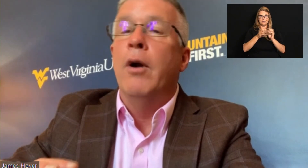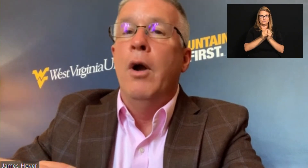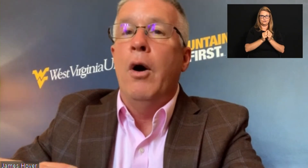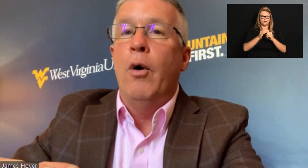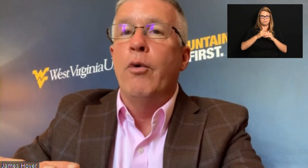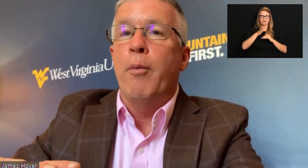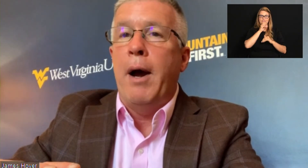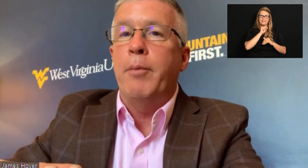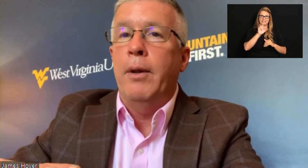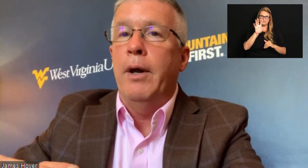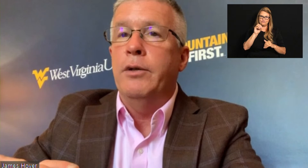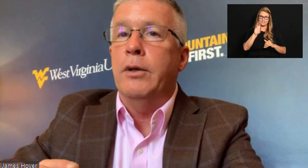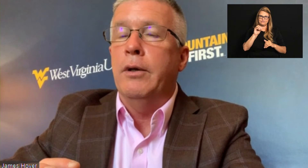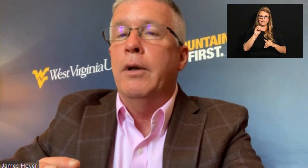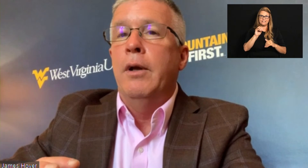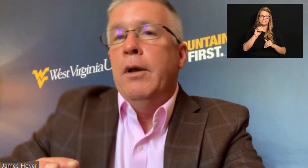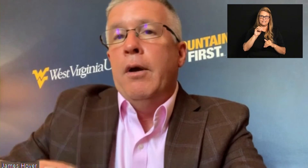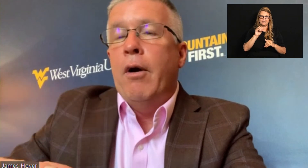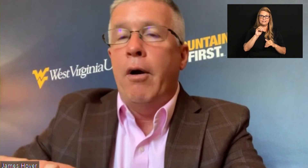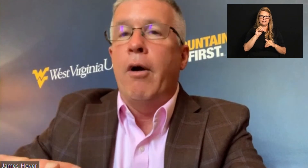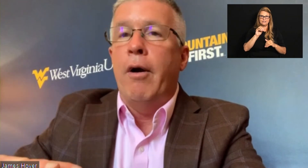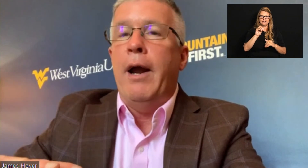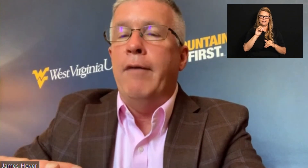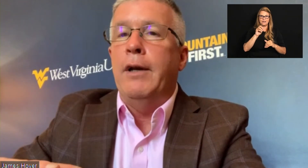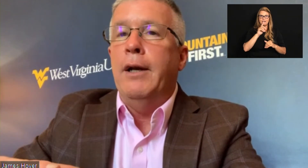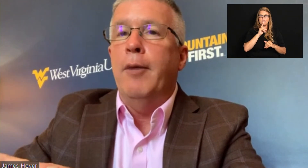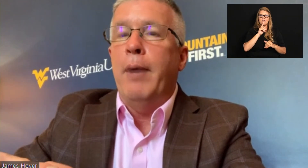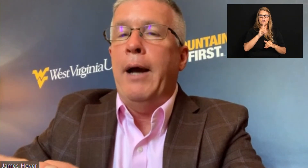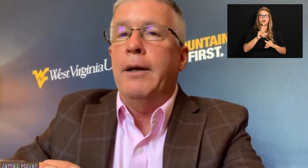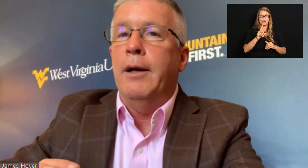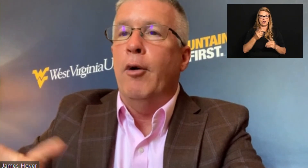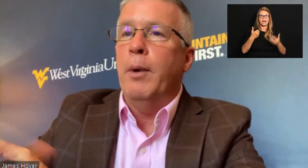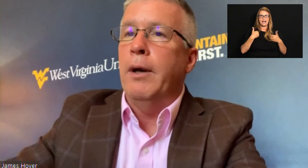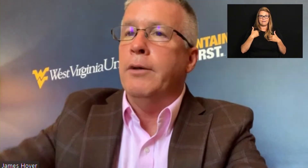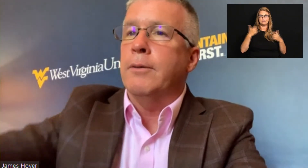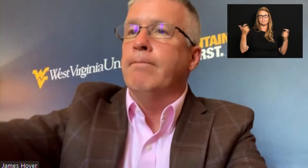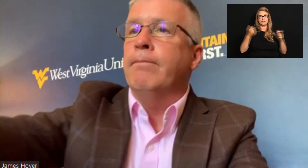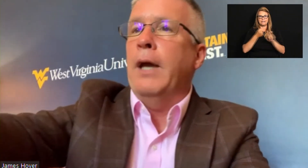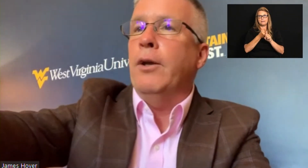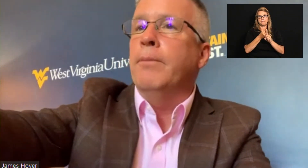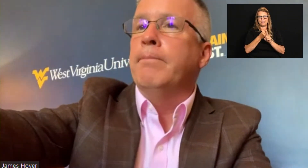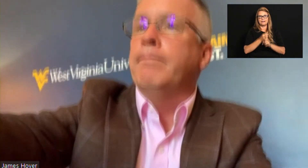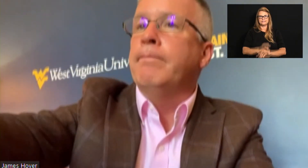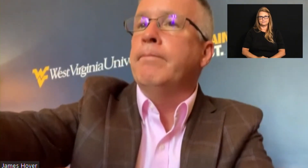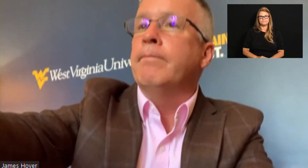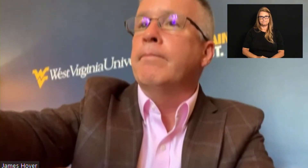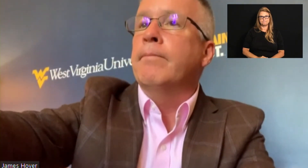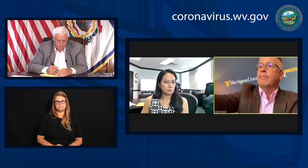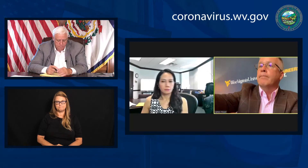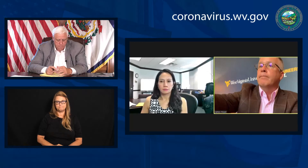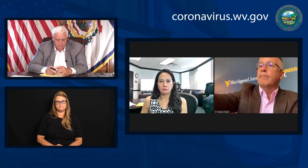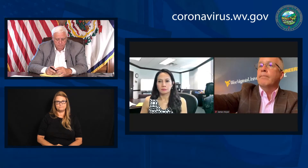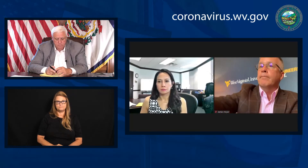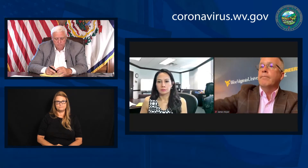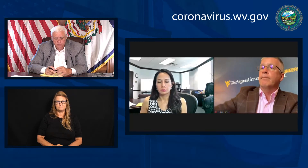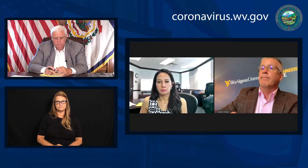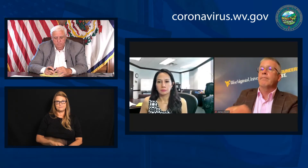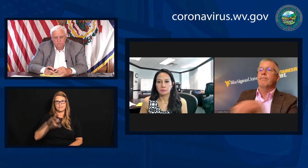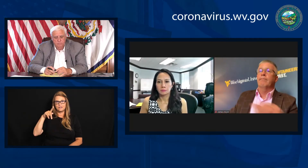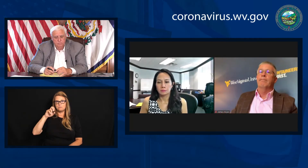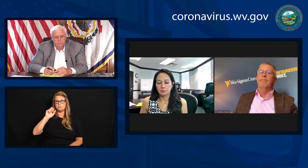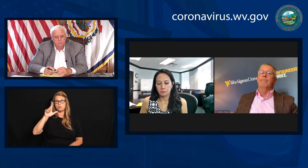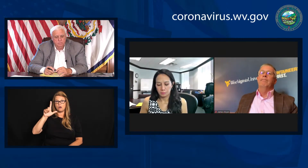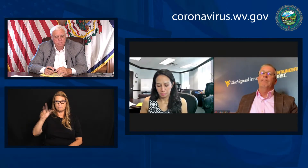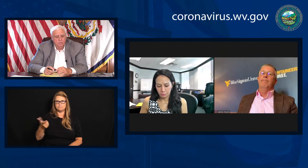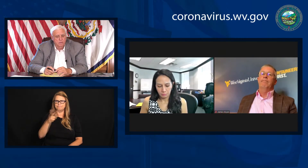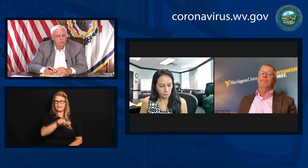our older population, are having an impact in helping us. Thank you. All right, thank you, Paul. Governor, I'll